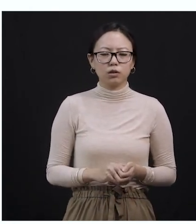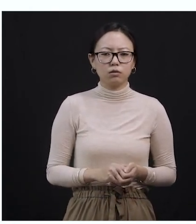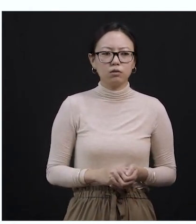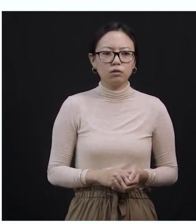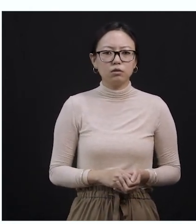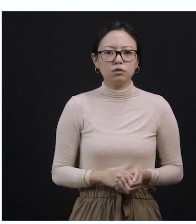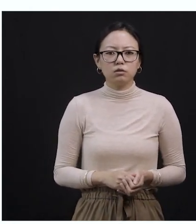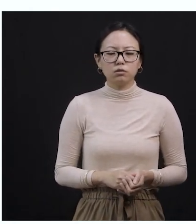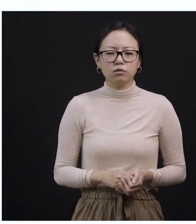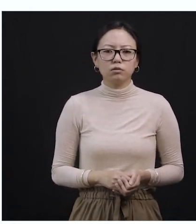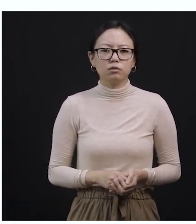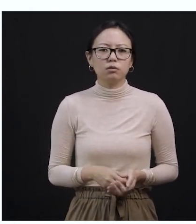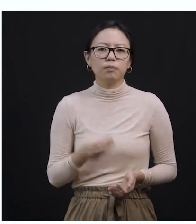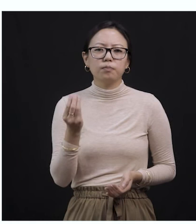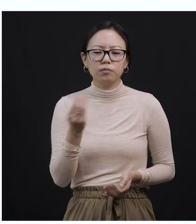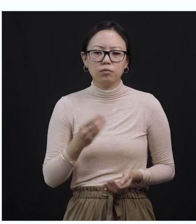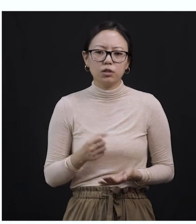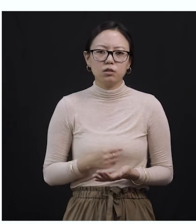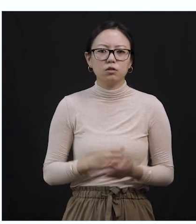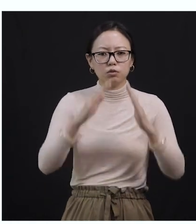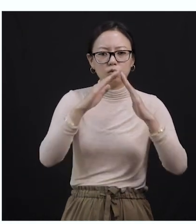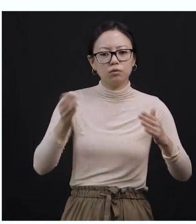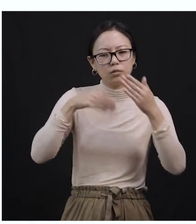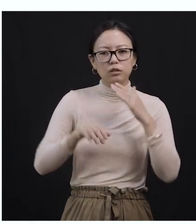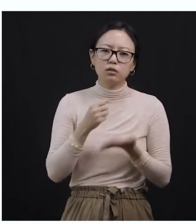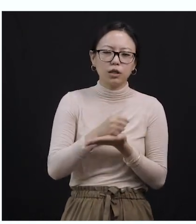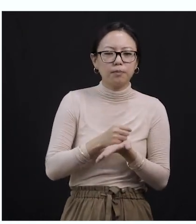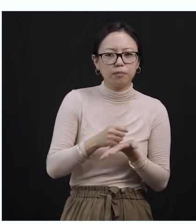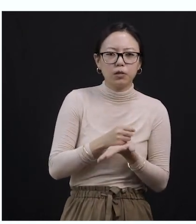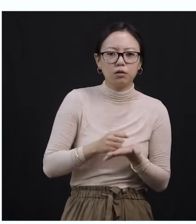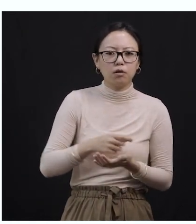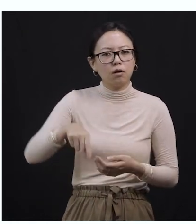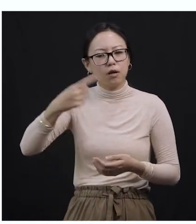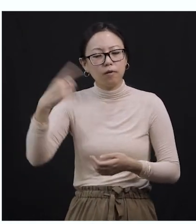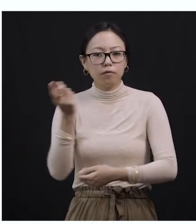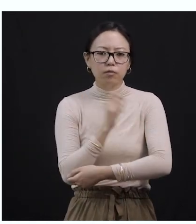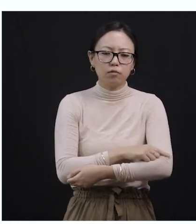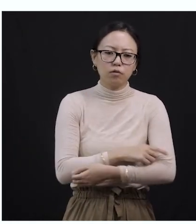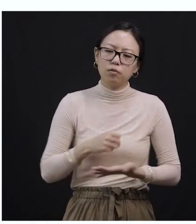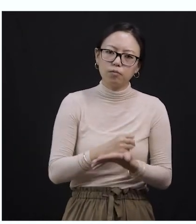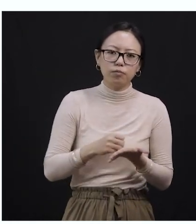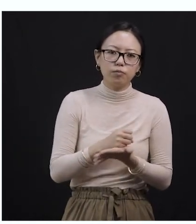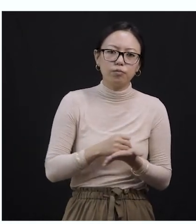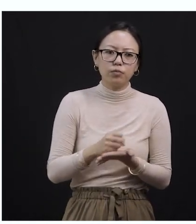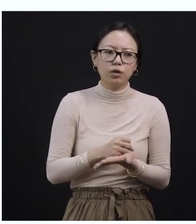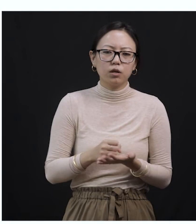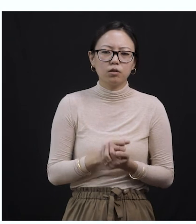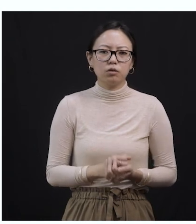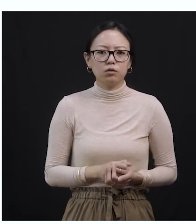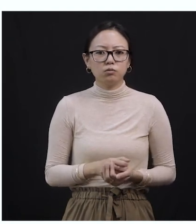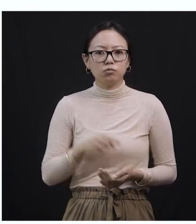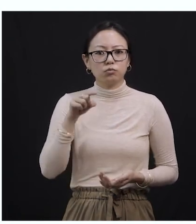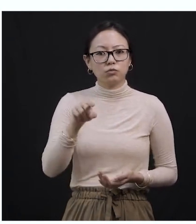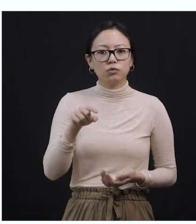descending. So, children, please practice at home. Practice every day whatever you are being taught so that you can understand